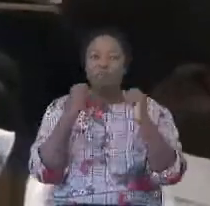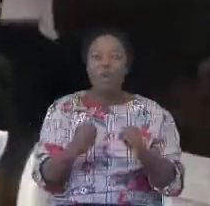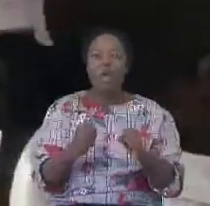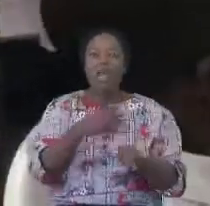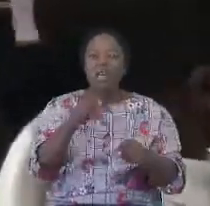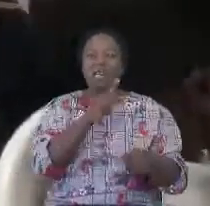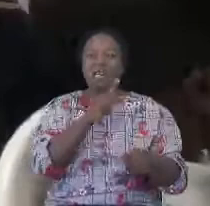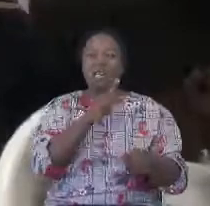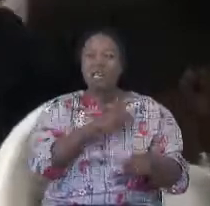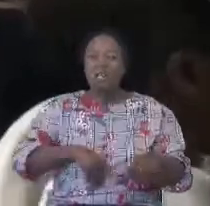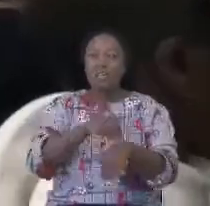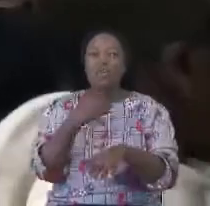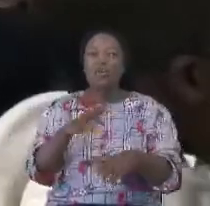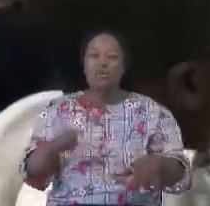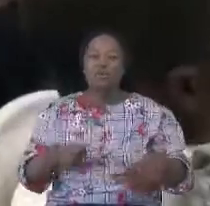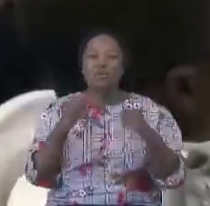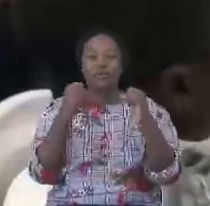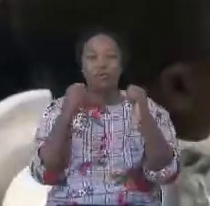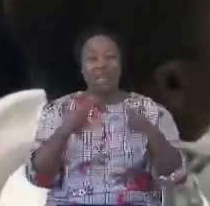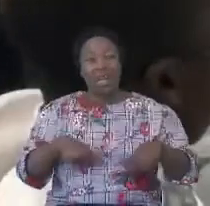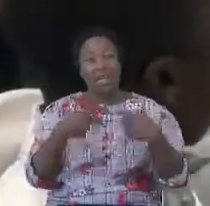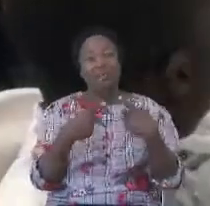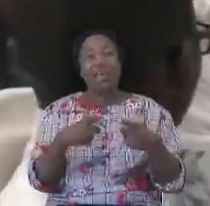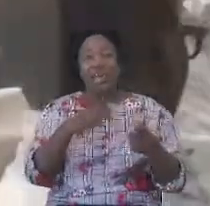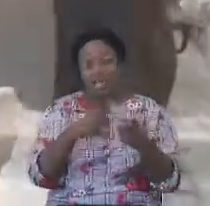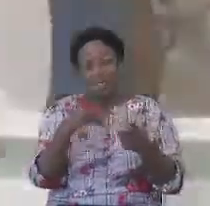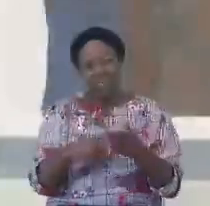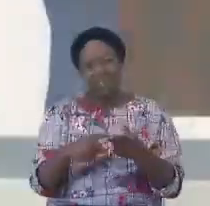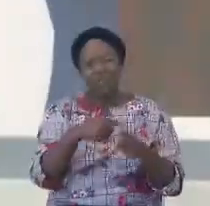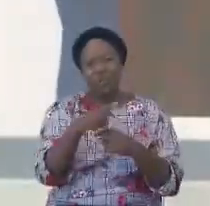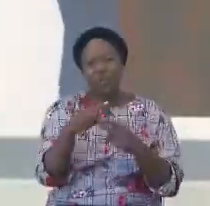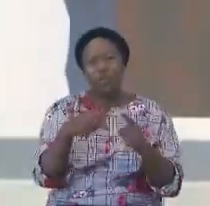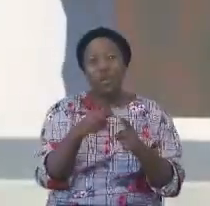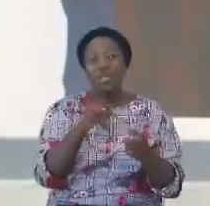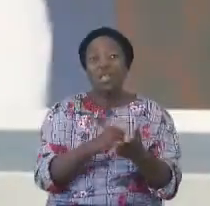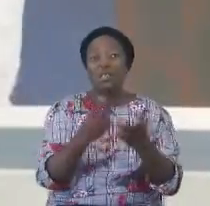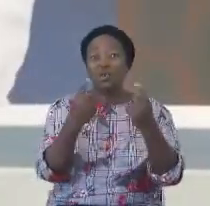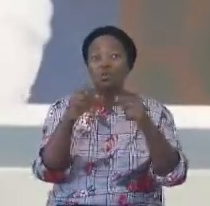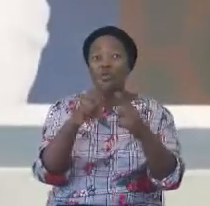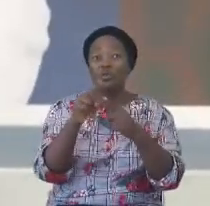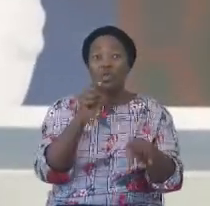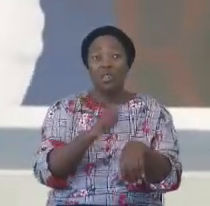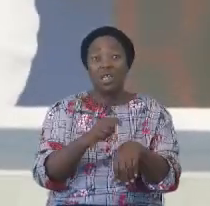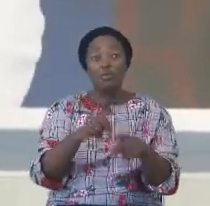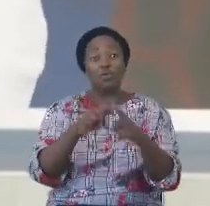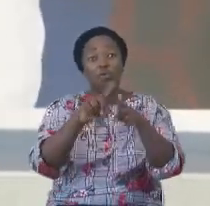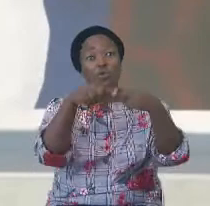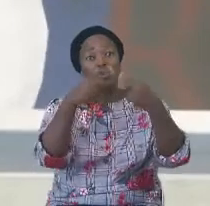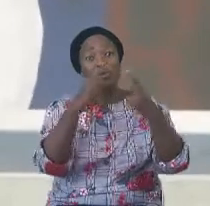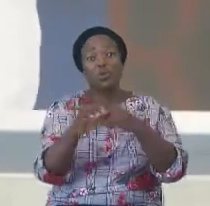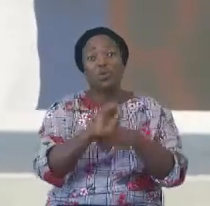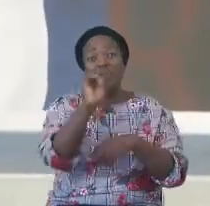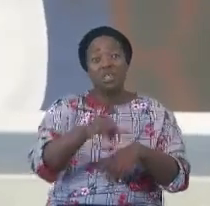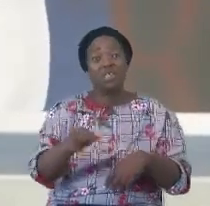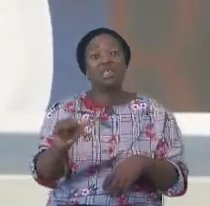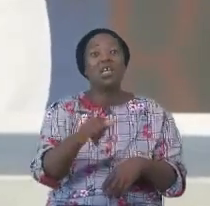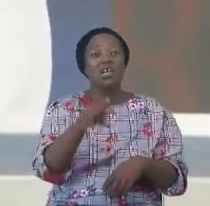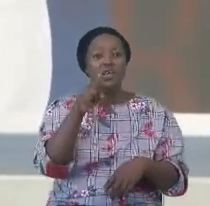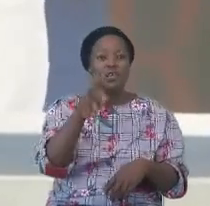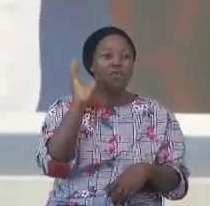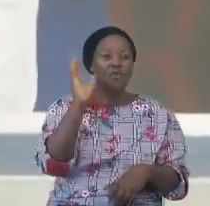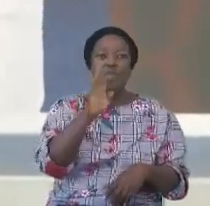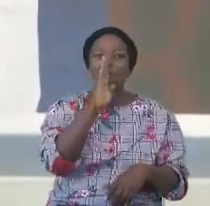the kingdom of power, and the kingdom of life. And then when it comes